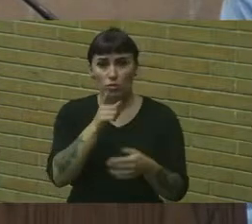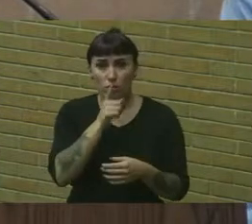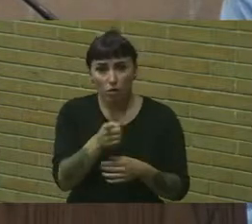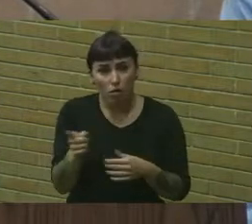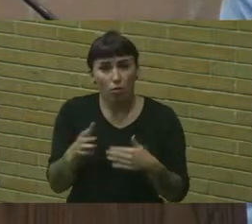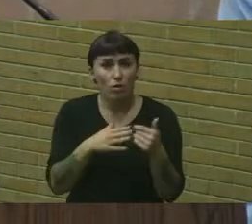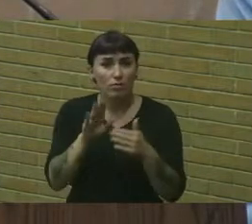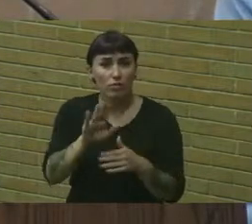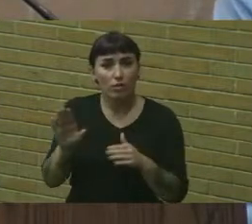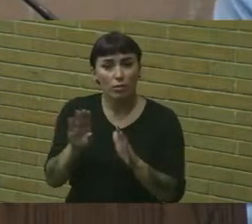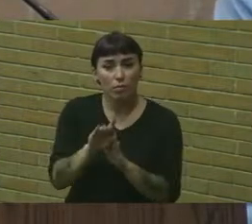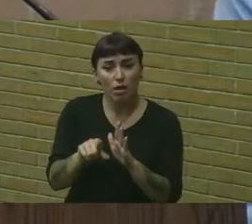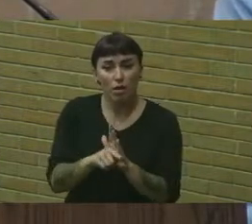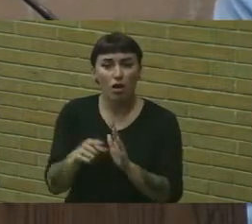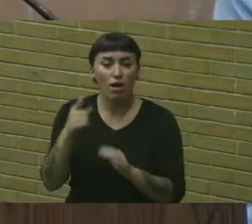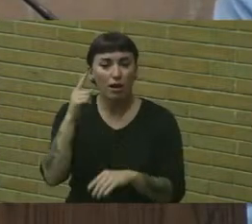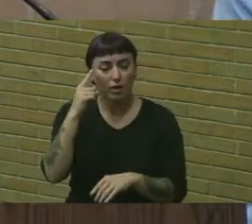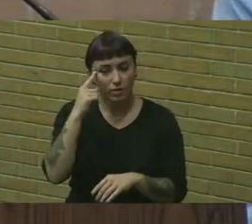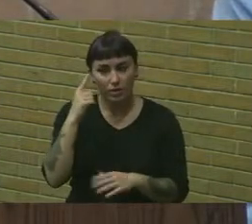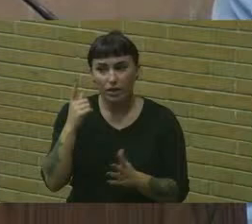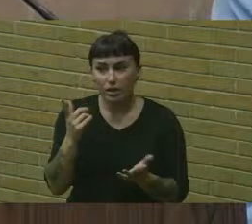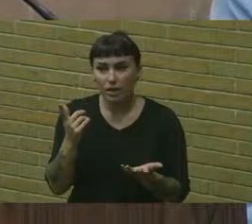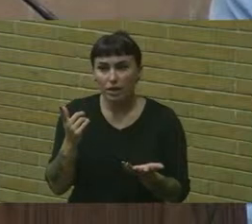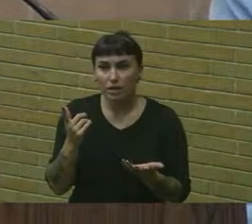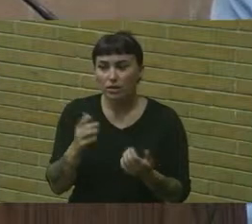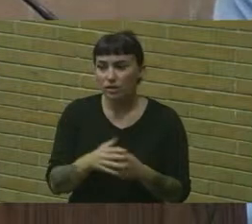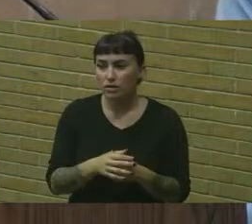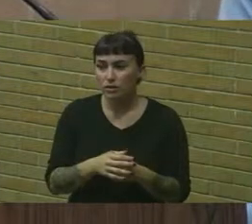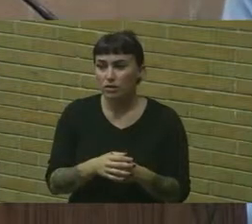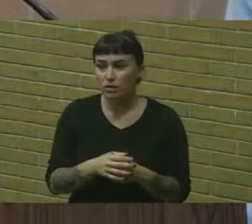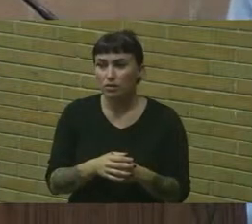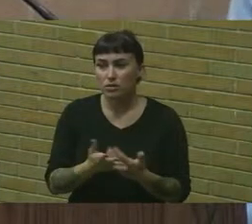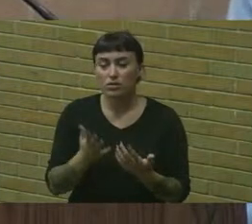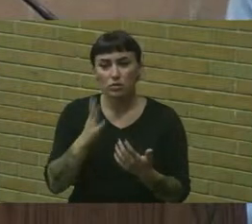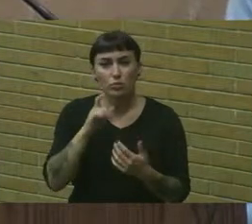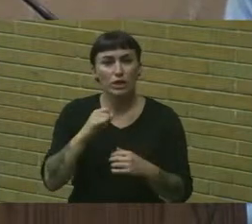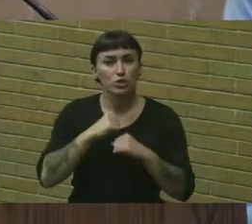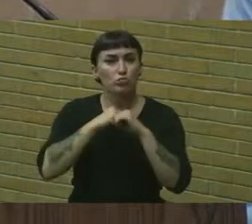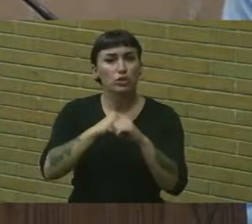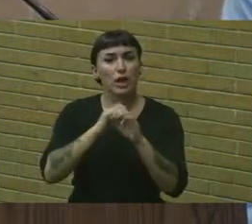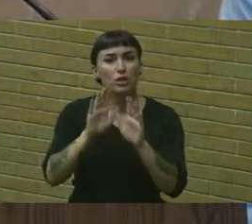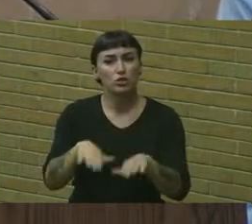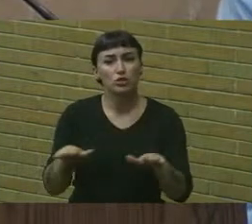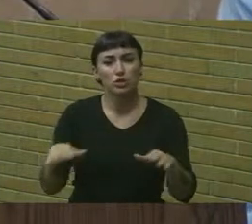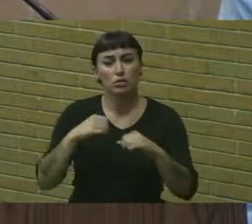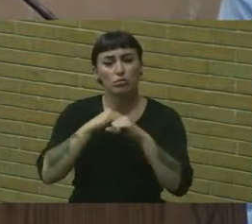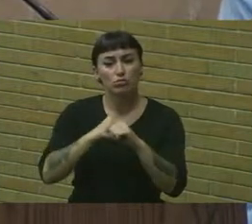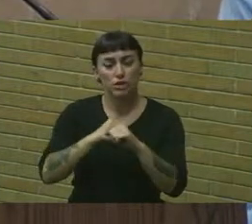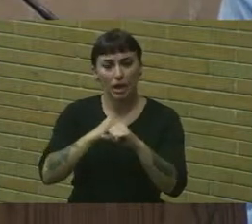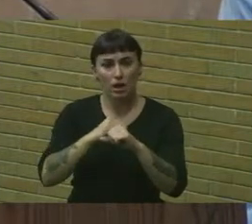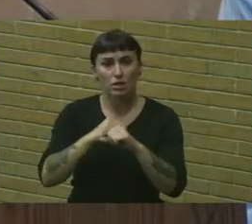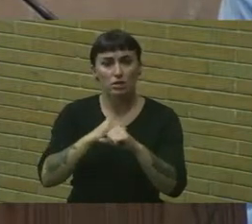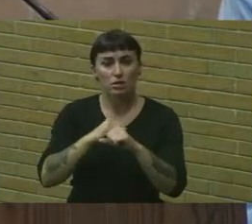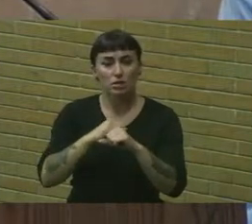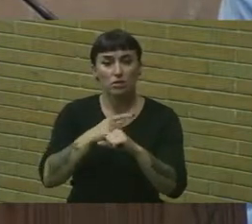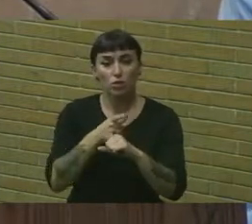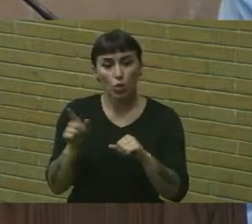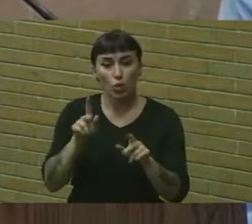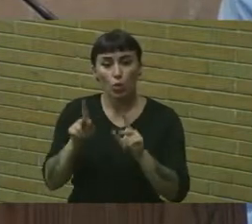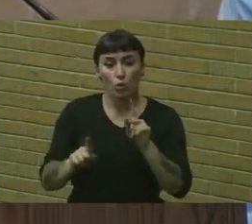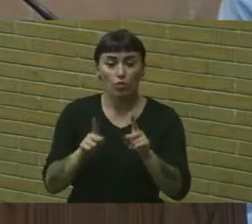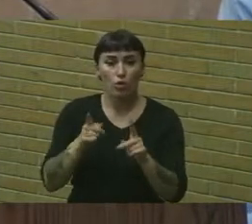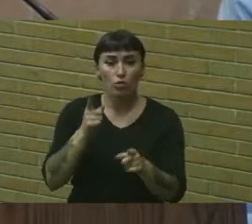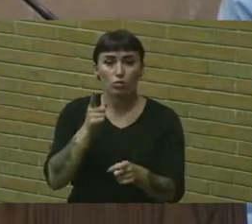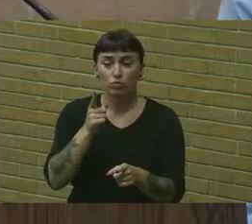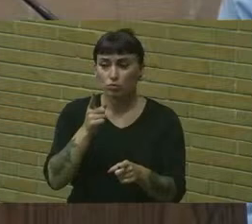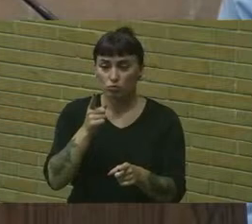their backgrounds, I'd be there standing to protect the children and to protect those folks the